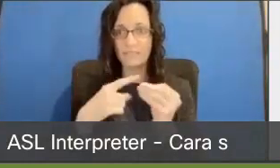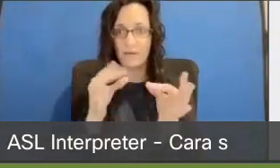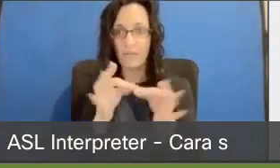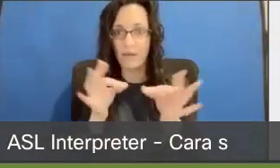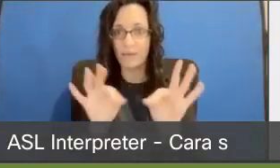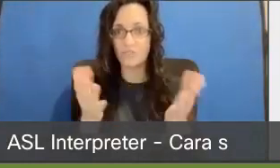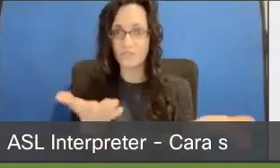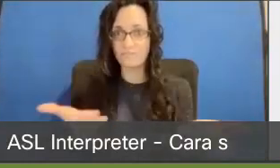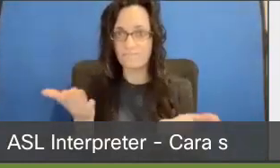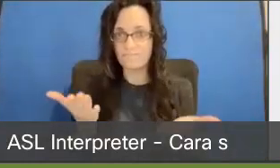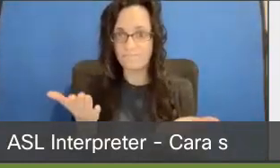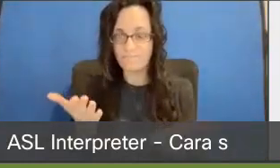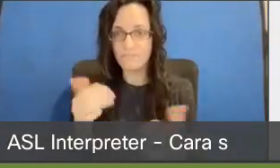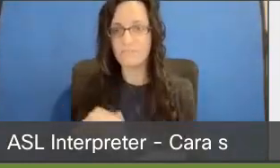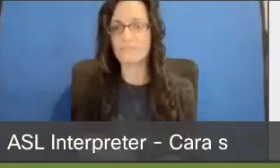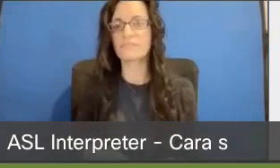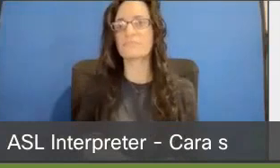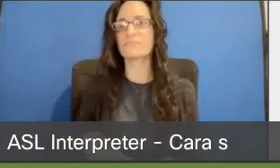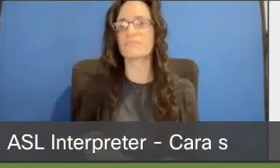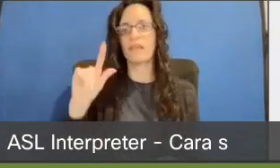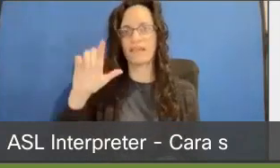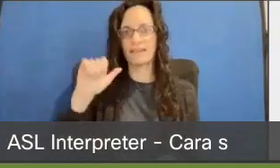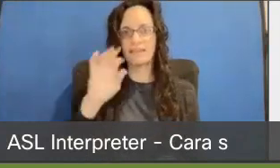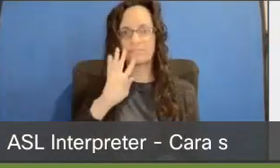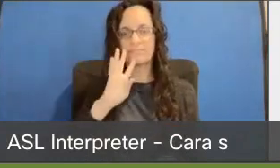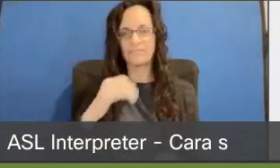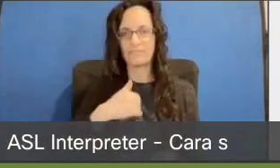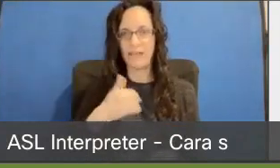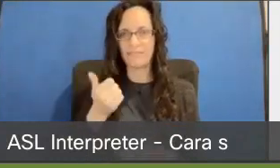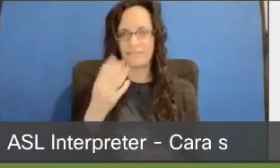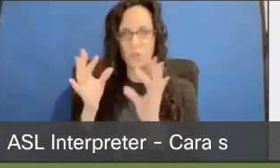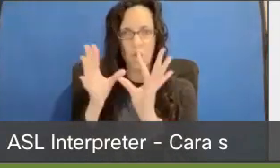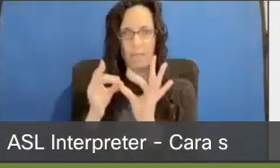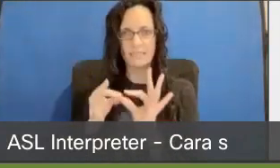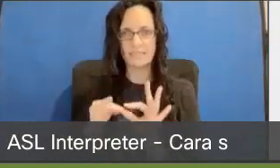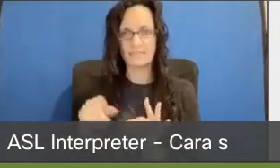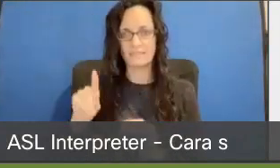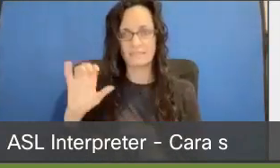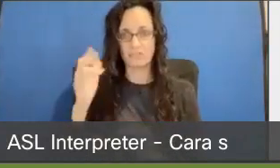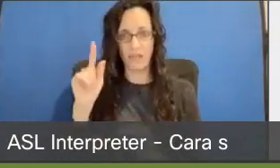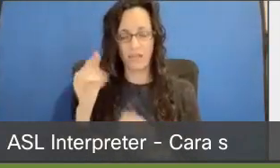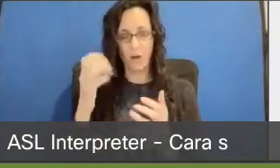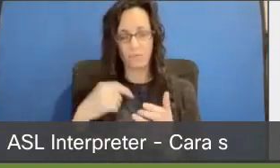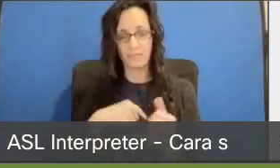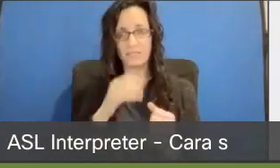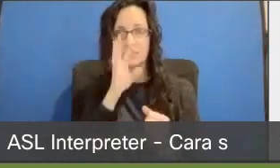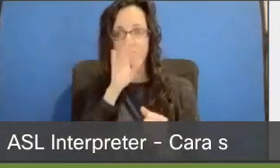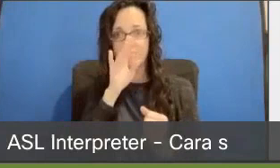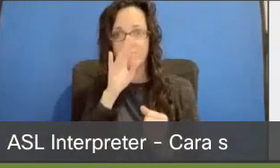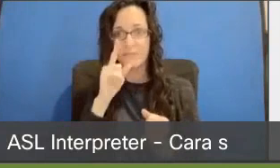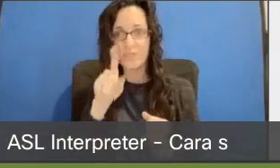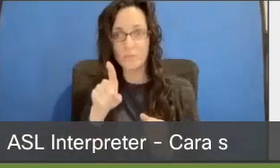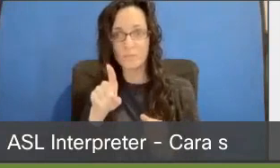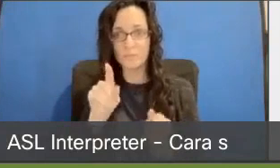There were a few things in the chat. Did you want me to read Sure. those for you? Okay, so